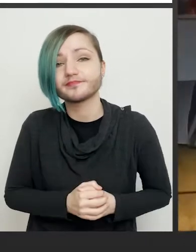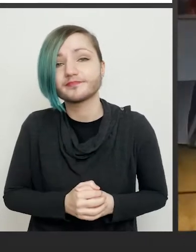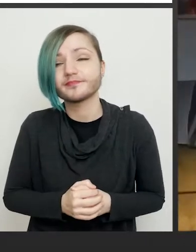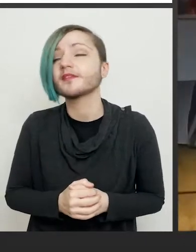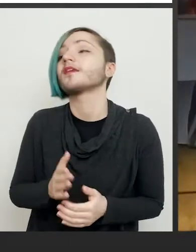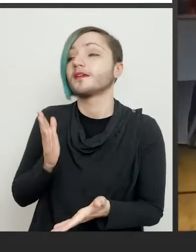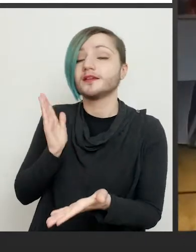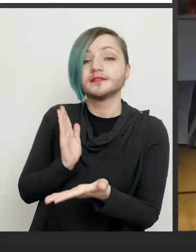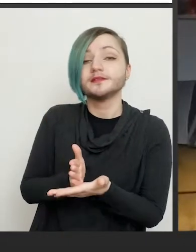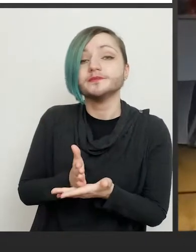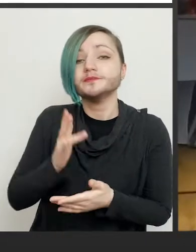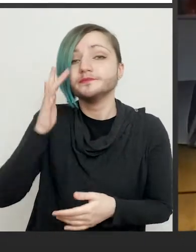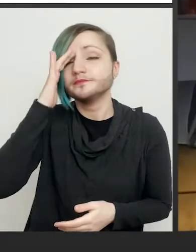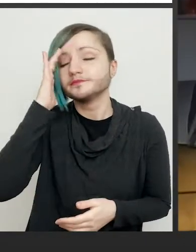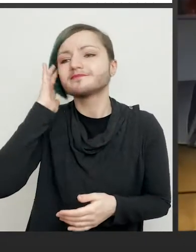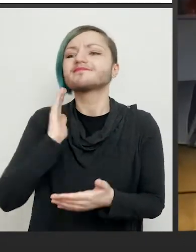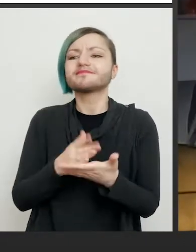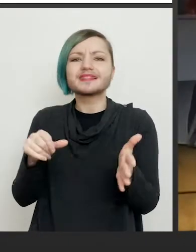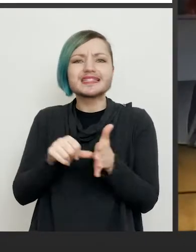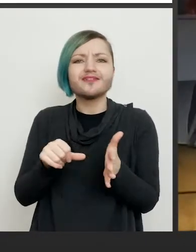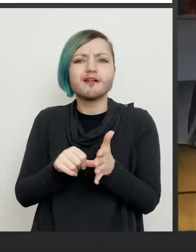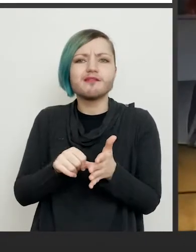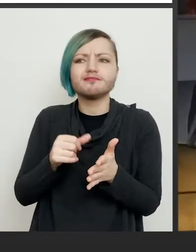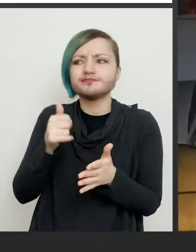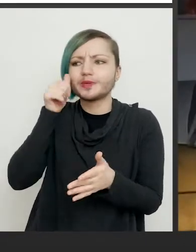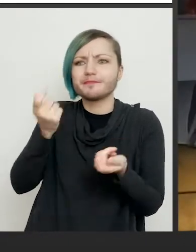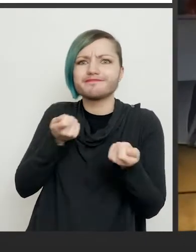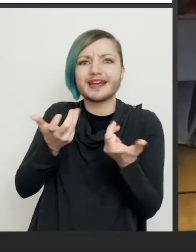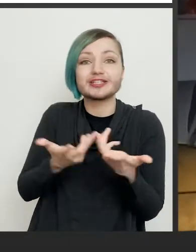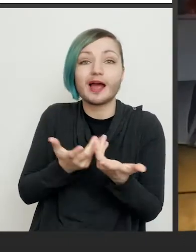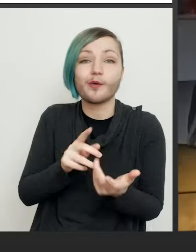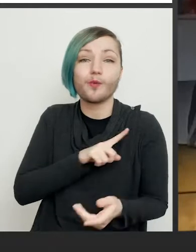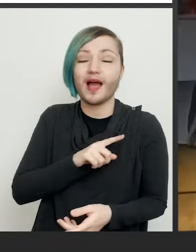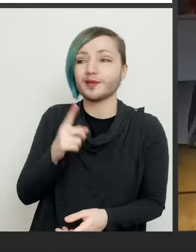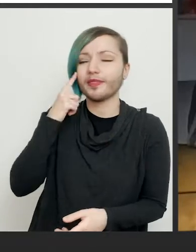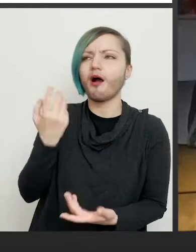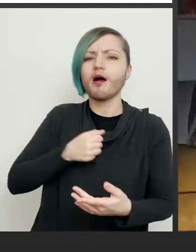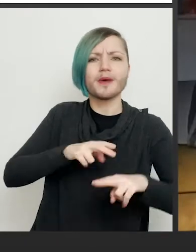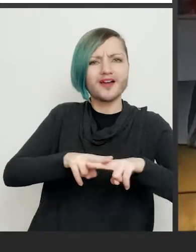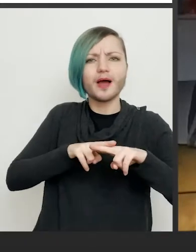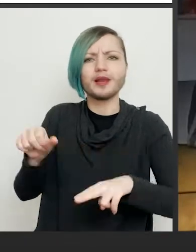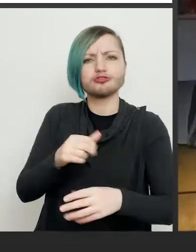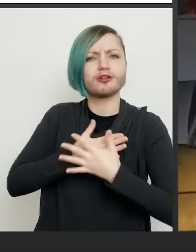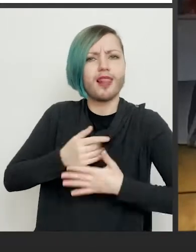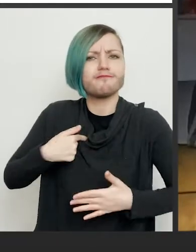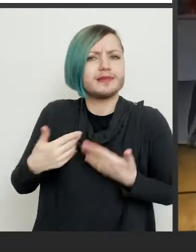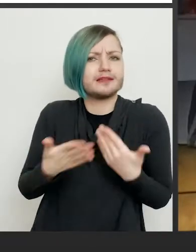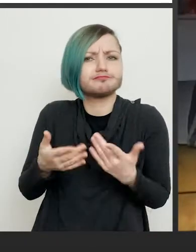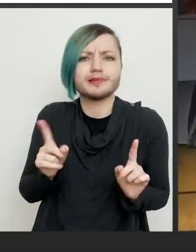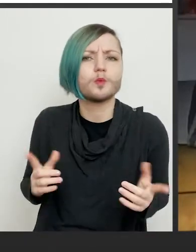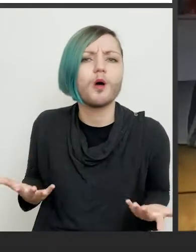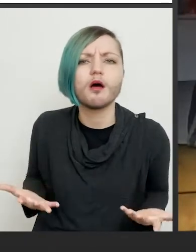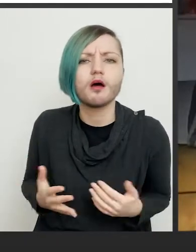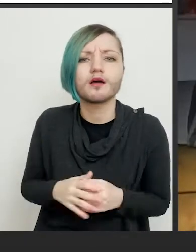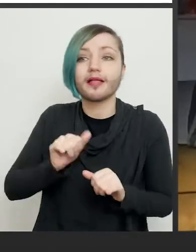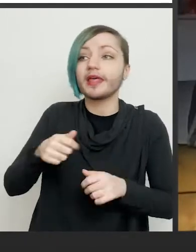know, it's really difficult to know how to manage that, because you think that these people are your family and there's someone who's supposed to love you no matter what. And then